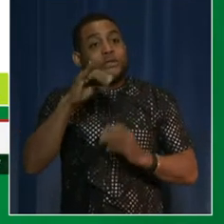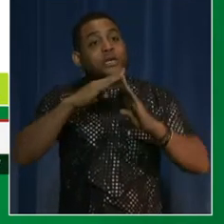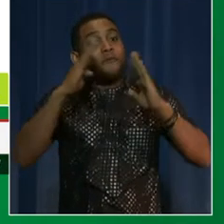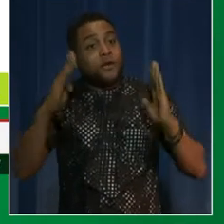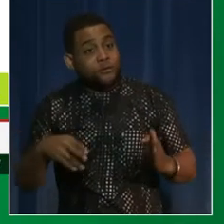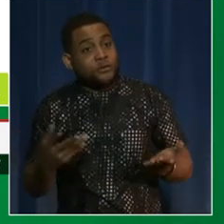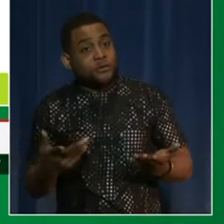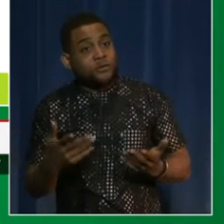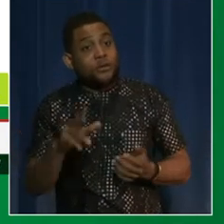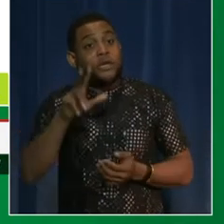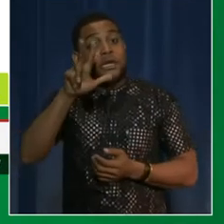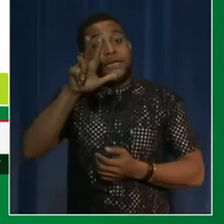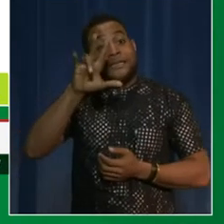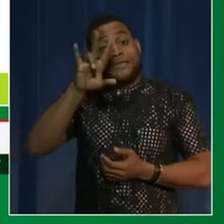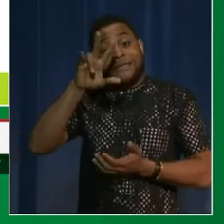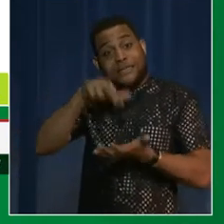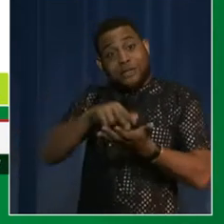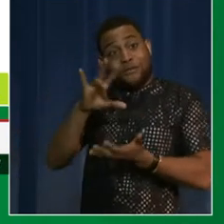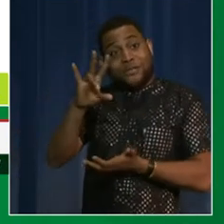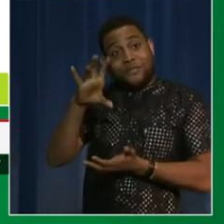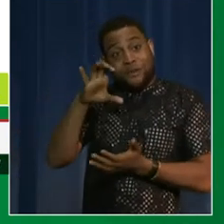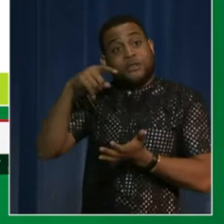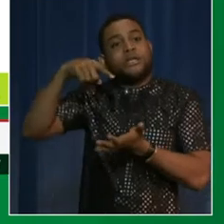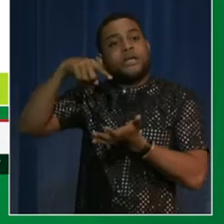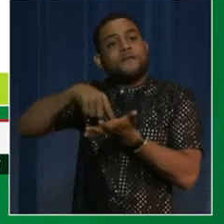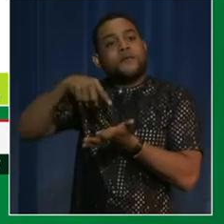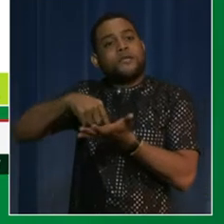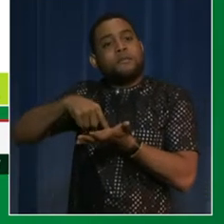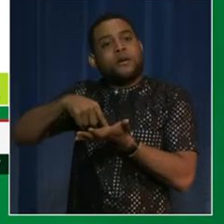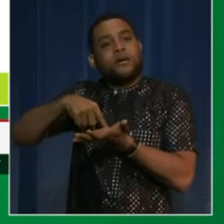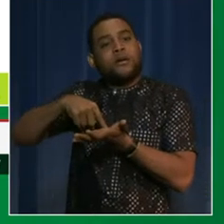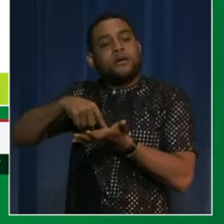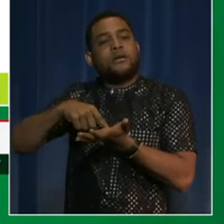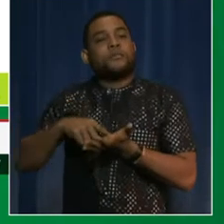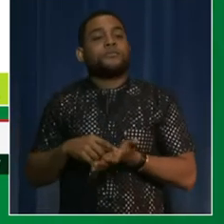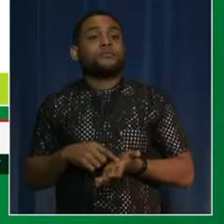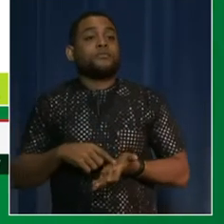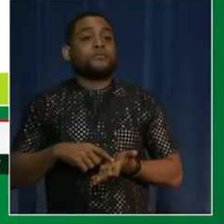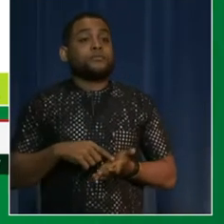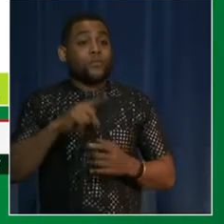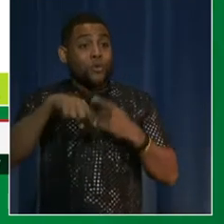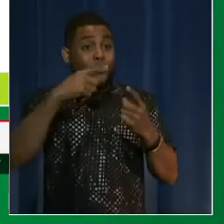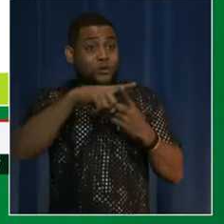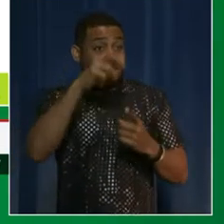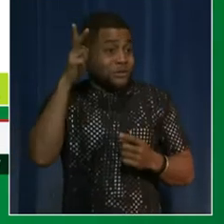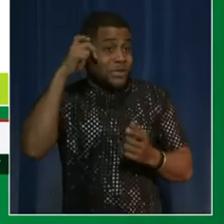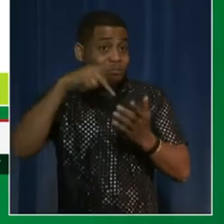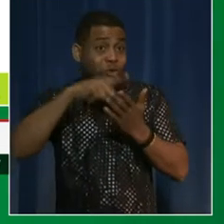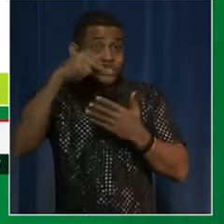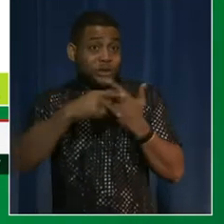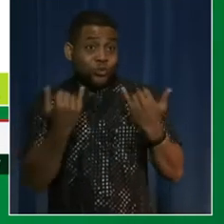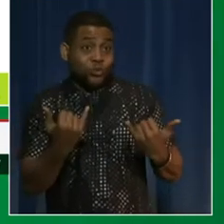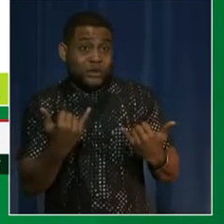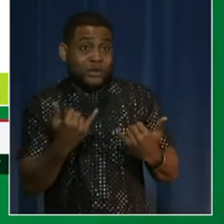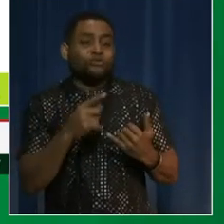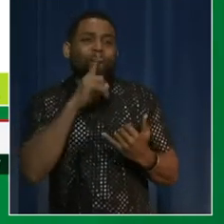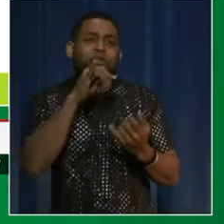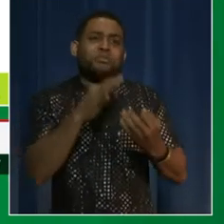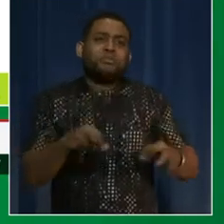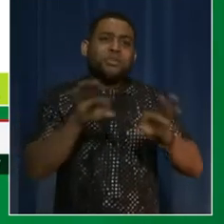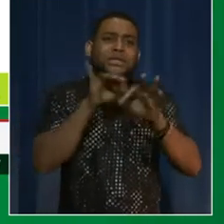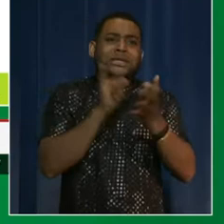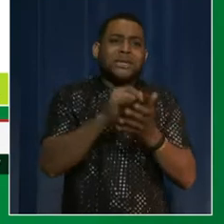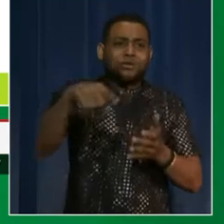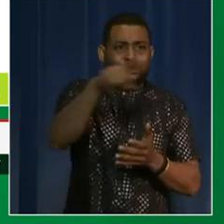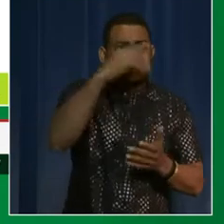be affordable. So when we think about all the projects that you'll hear about today, it's important that you have that context. And it's also important for us